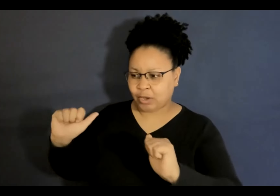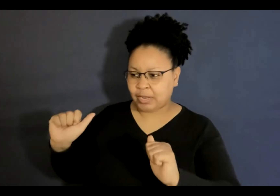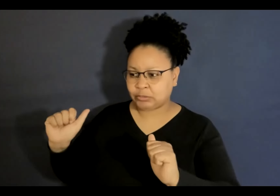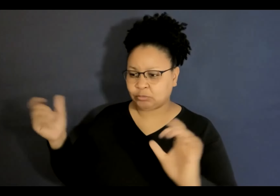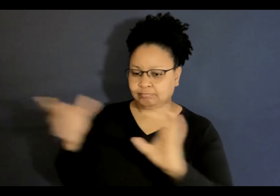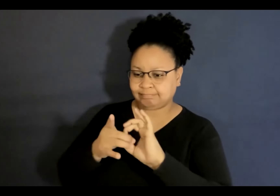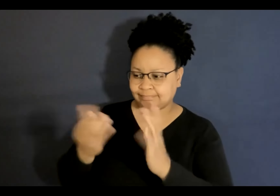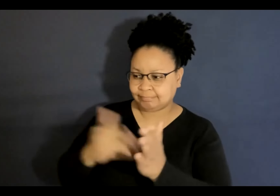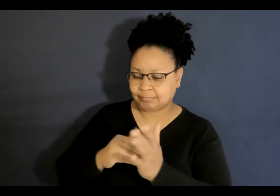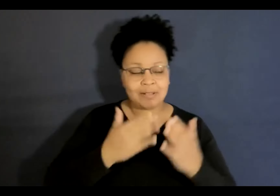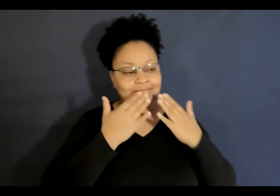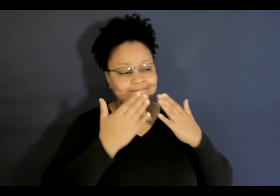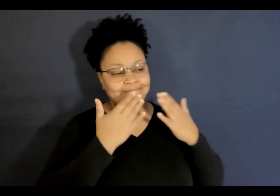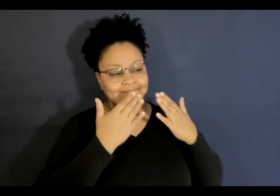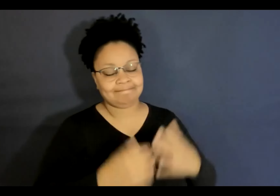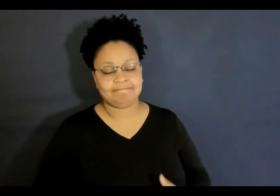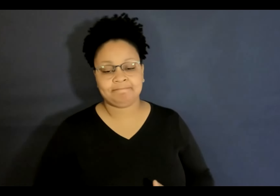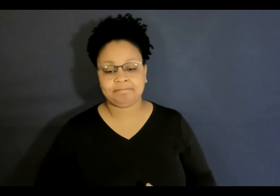right, thank you, George.